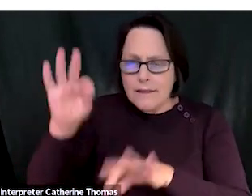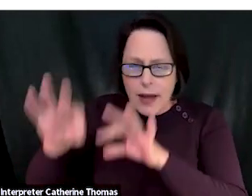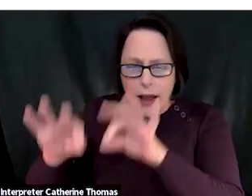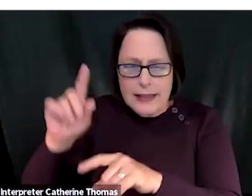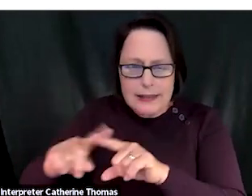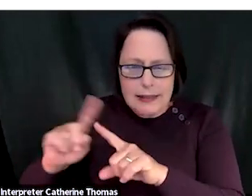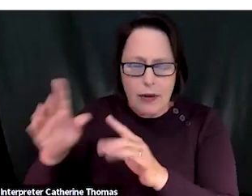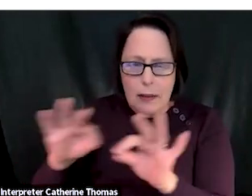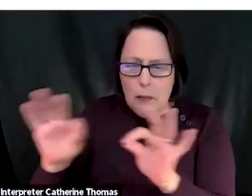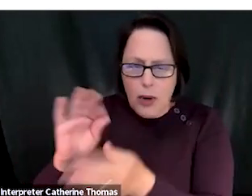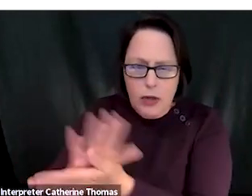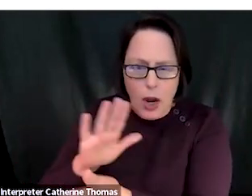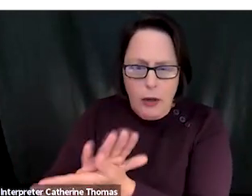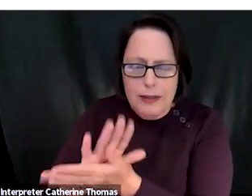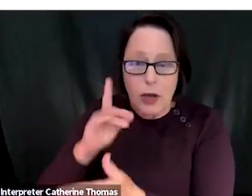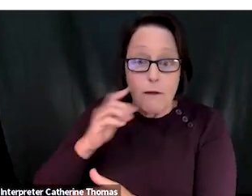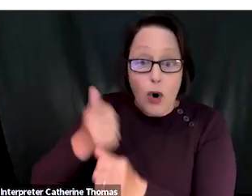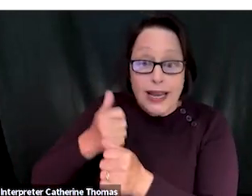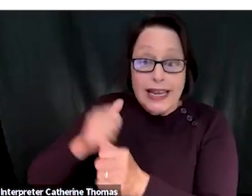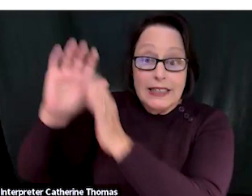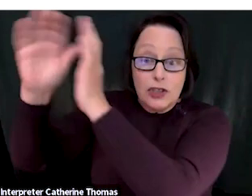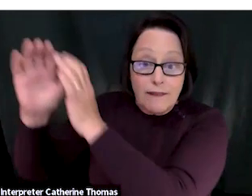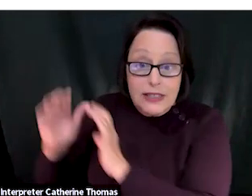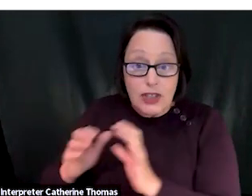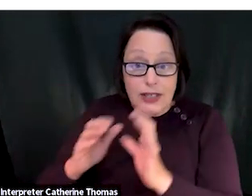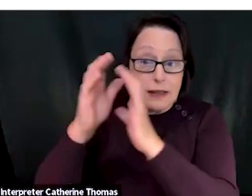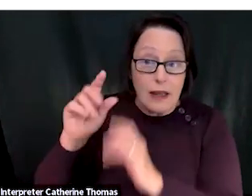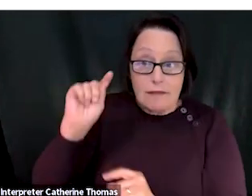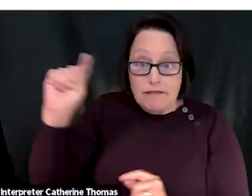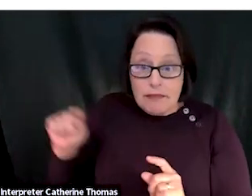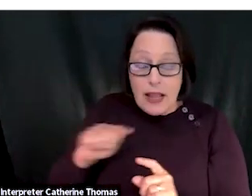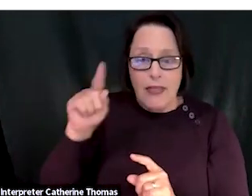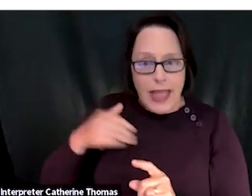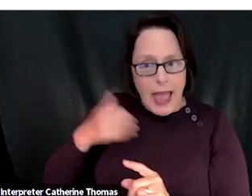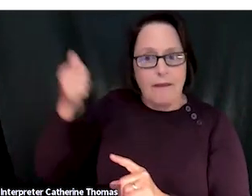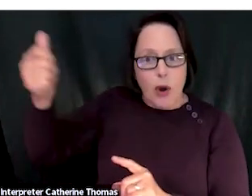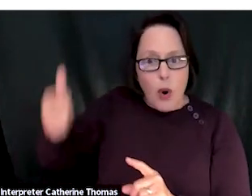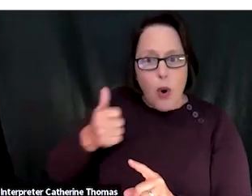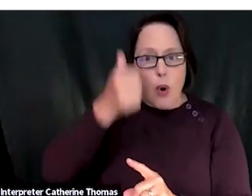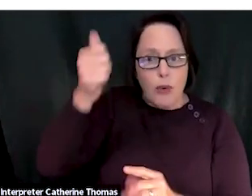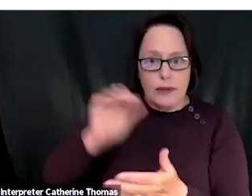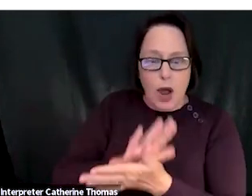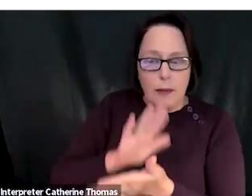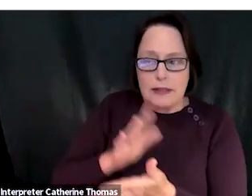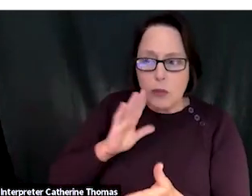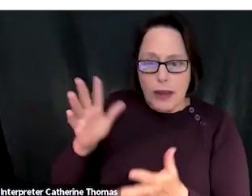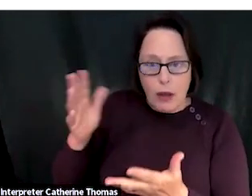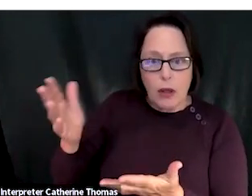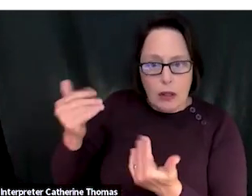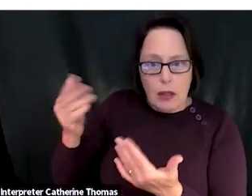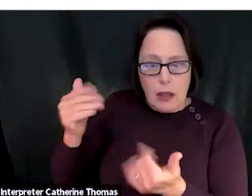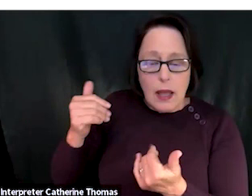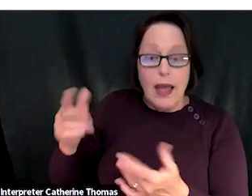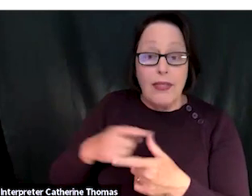documents, with each division having their own required documents to do the services